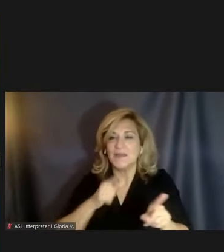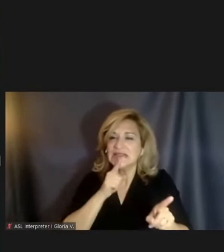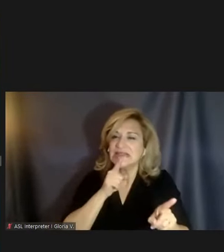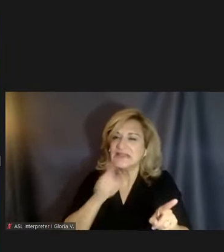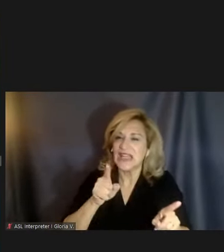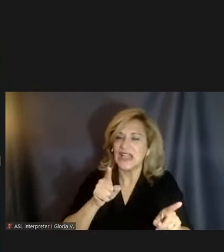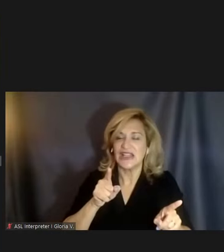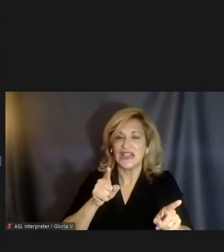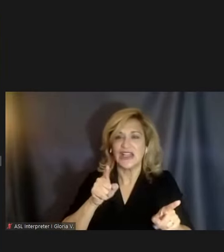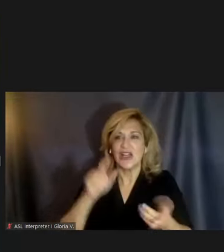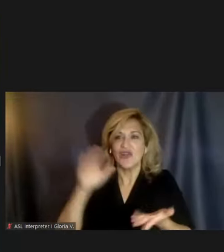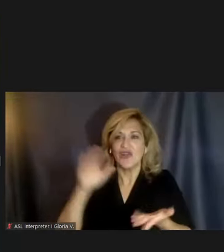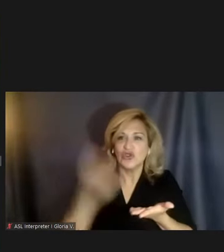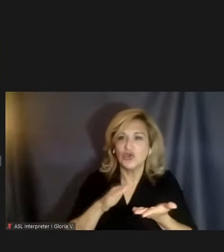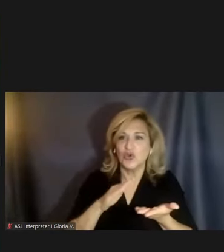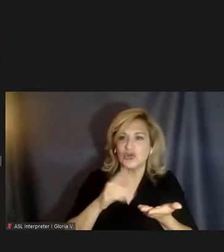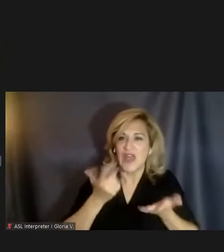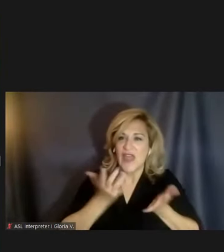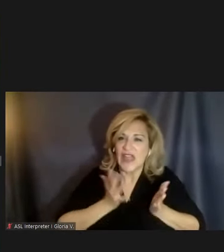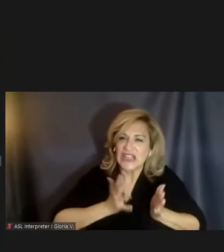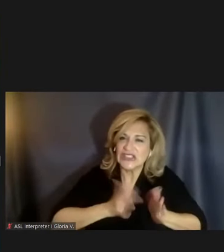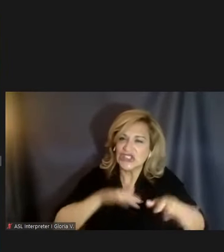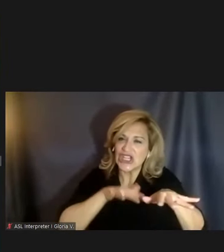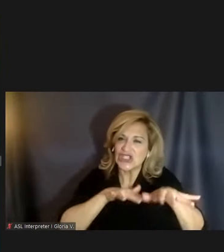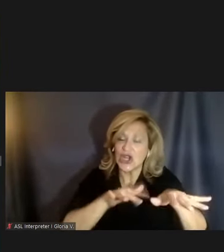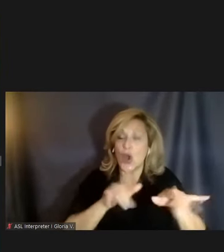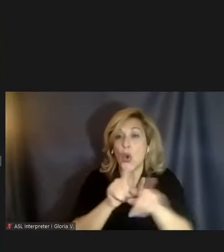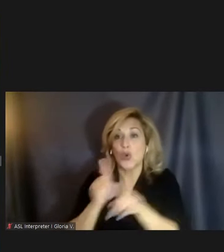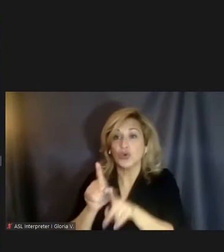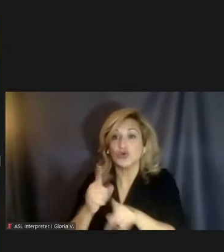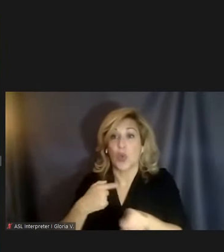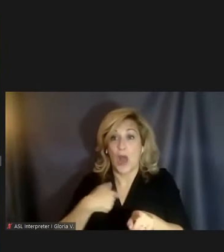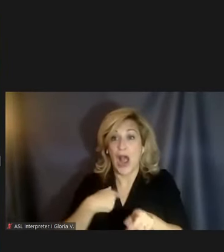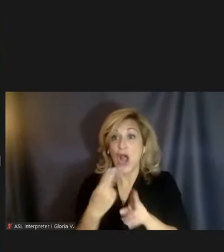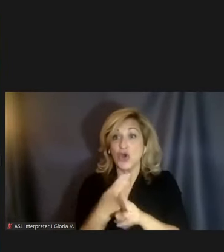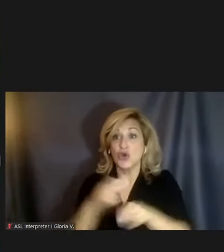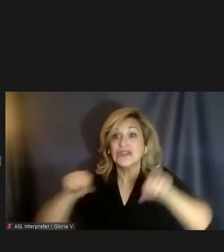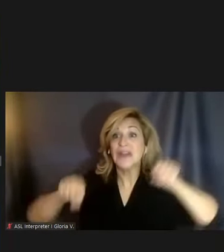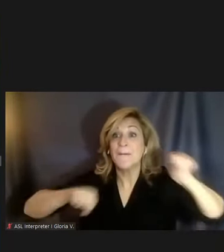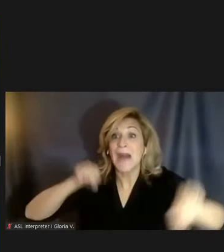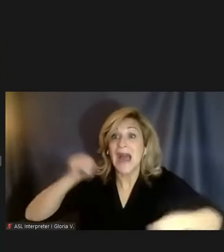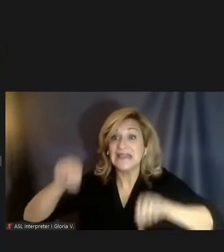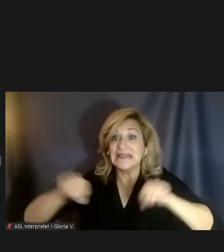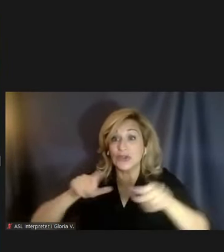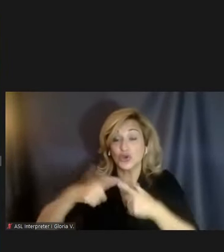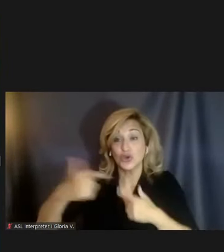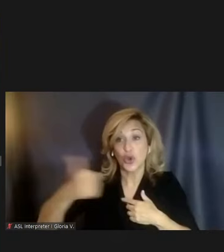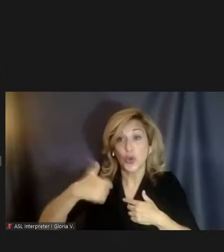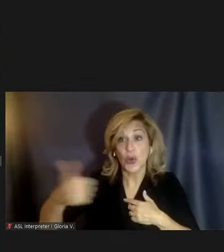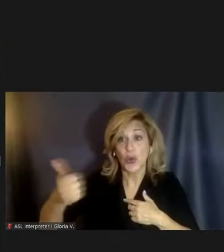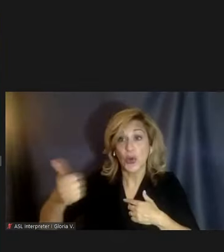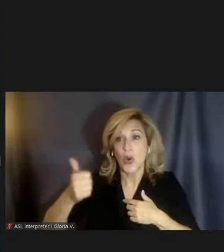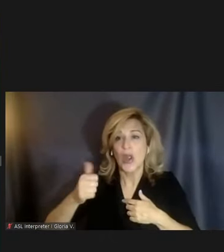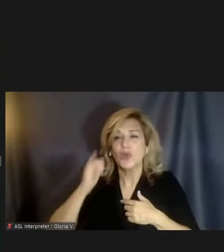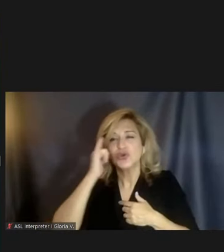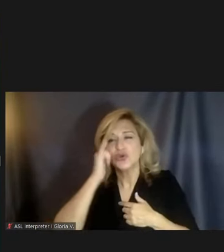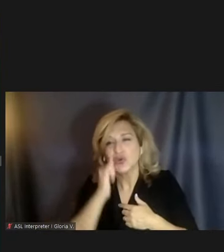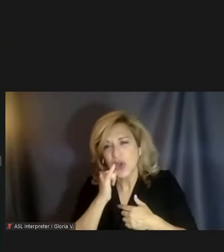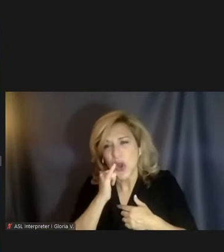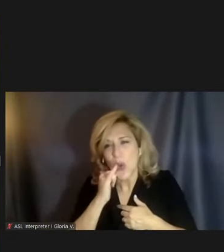congestion reducing. I too attempted to use a bicycle to commute, but it was too slow and